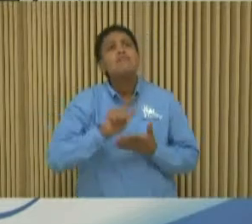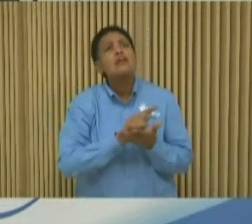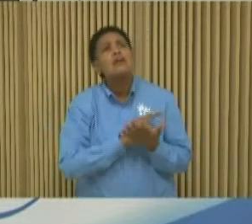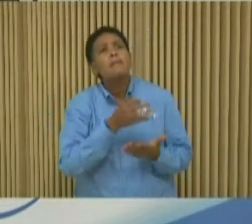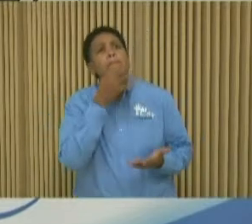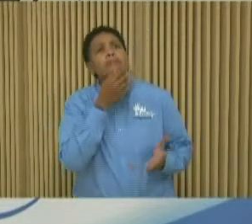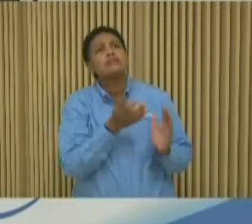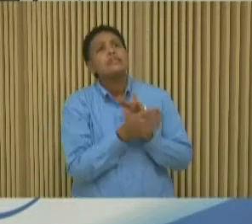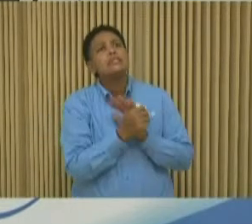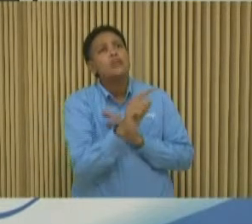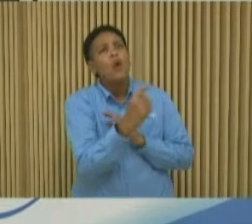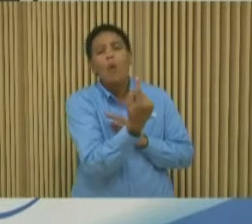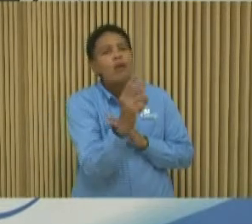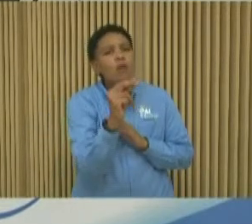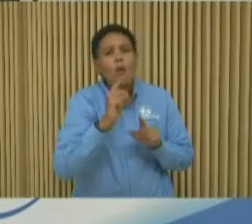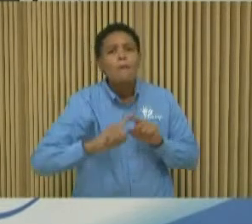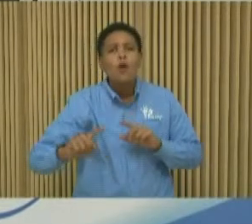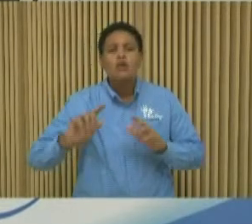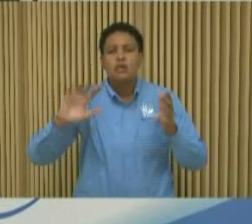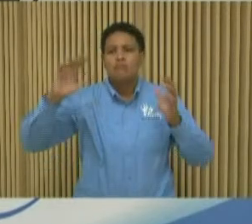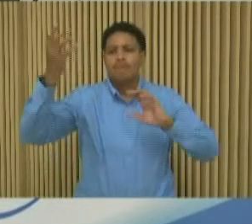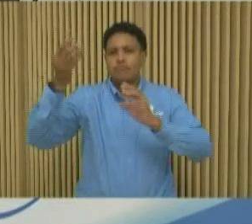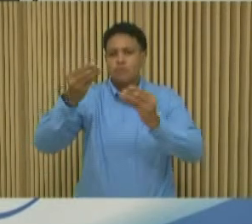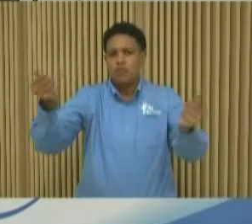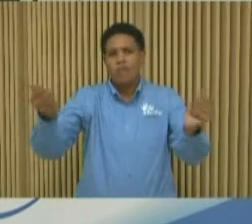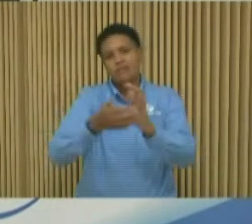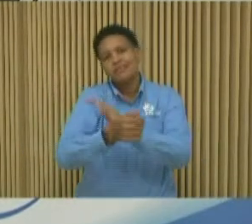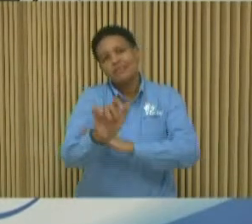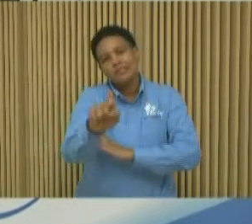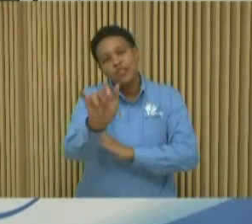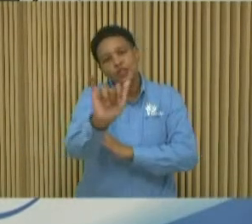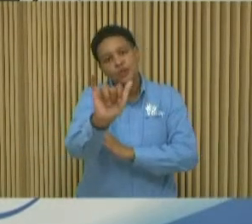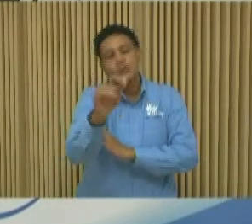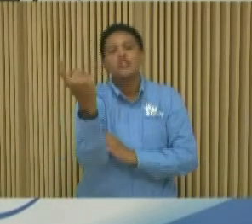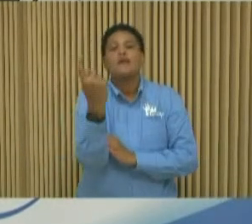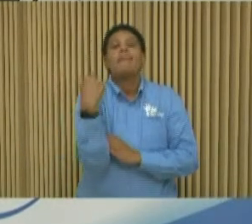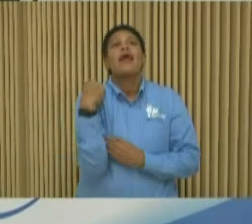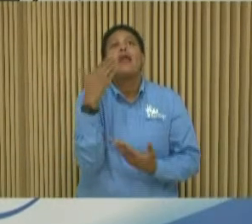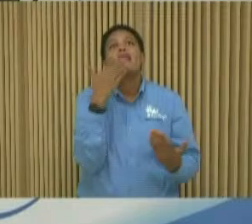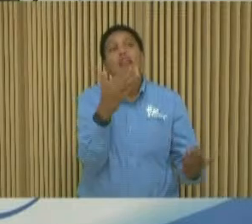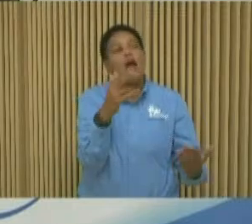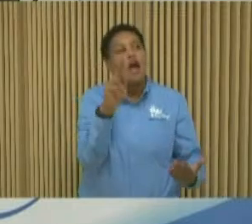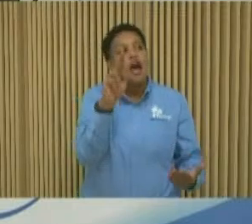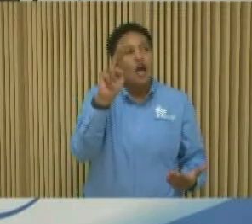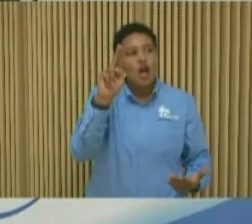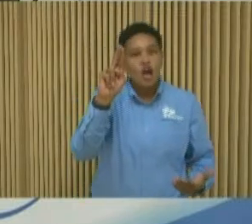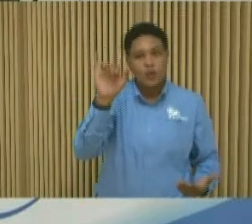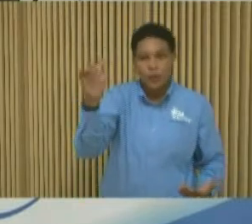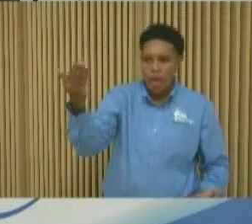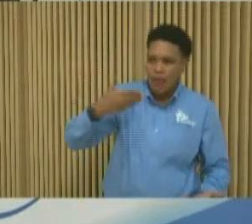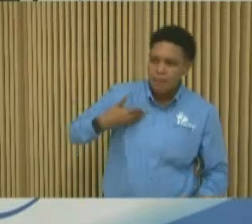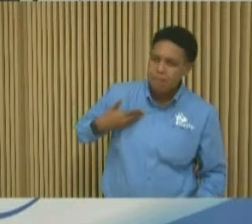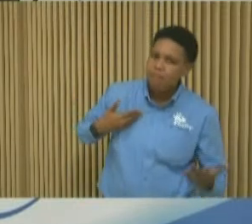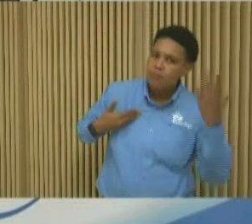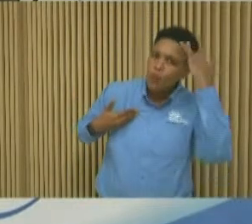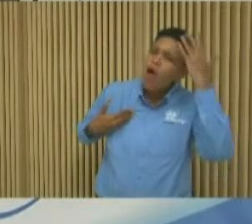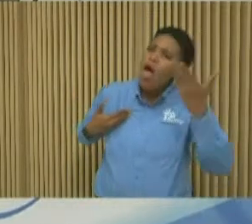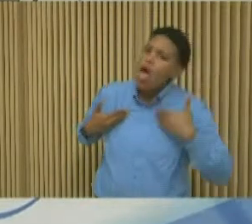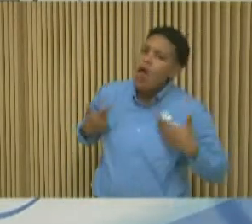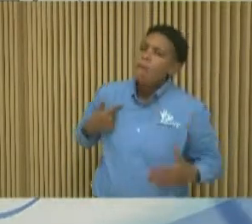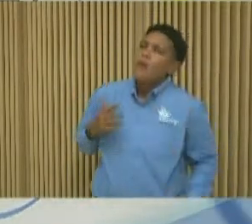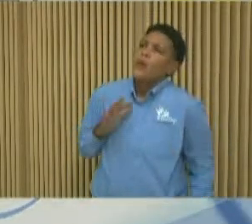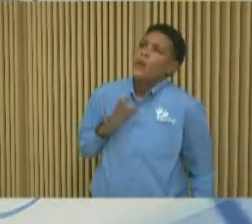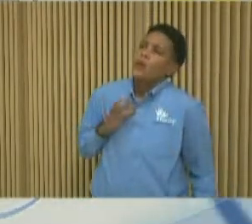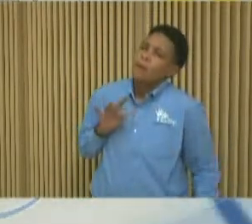dispute resolution skills. Right. And it is something that I thank the university for, because it will help me greatly